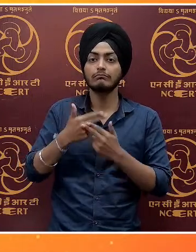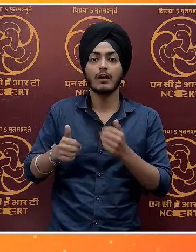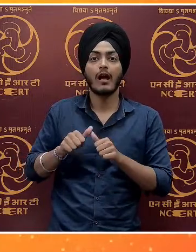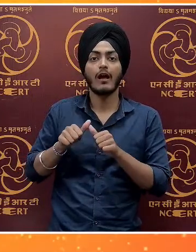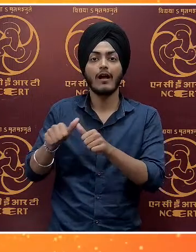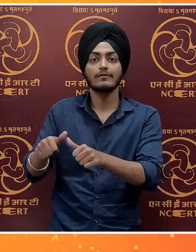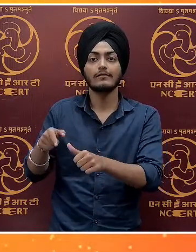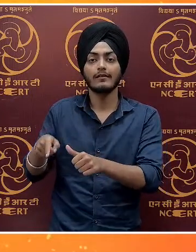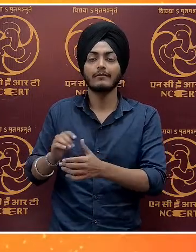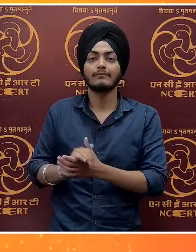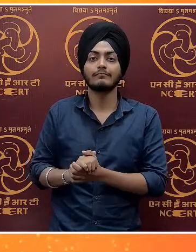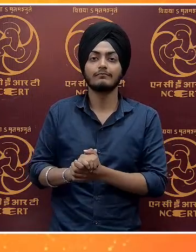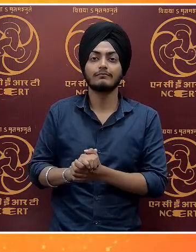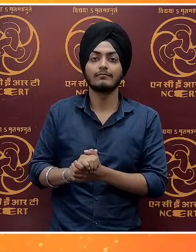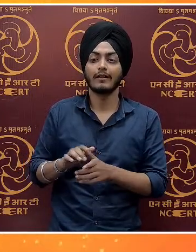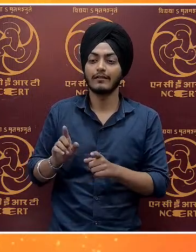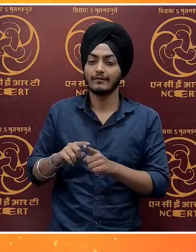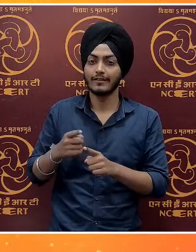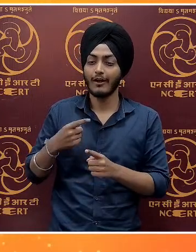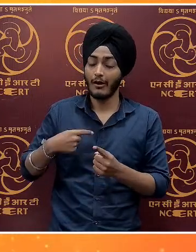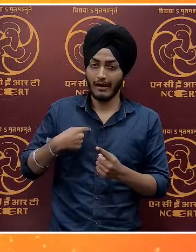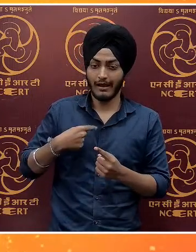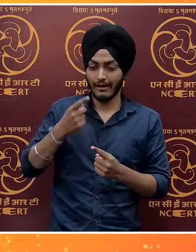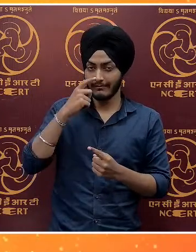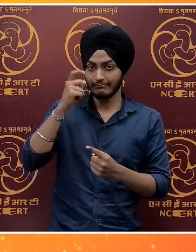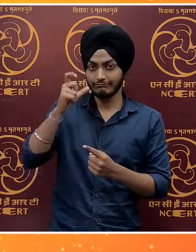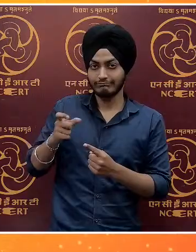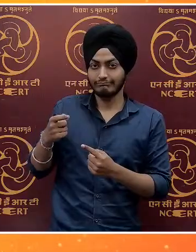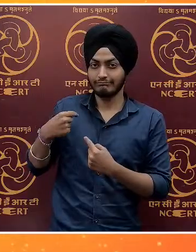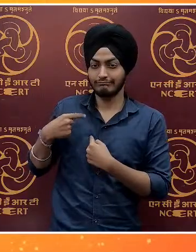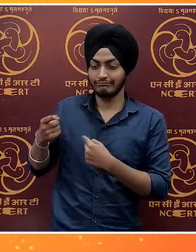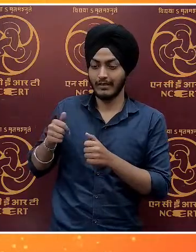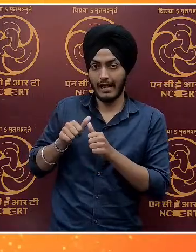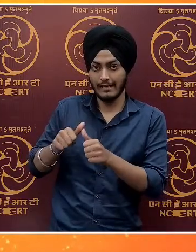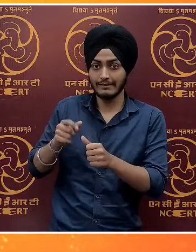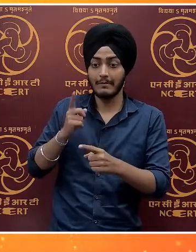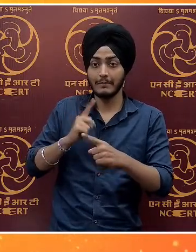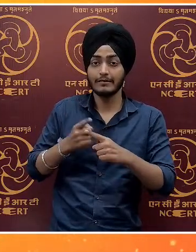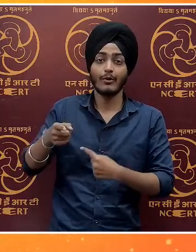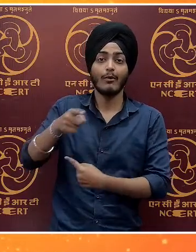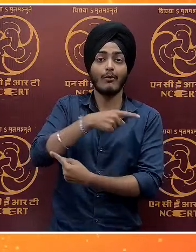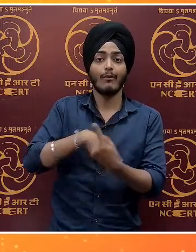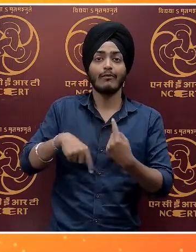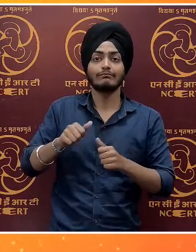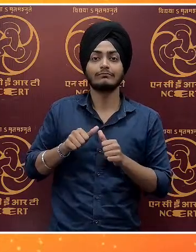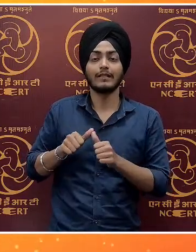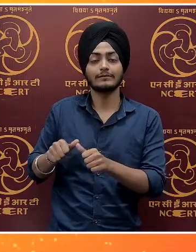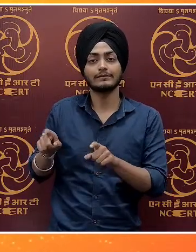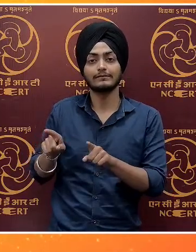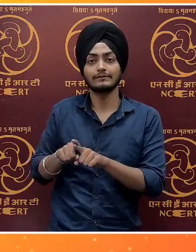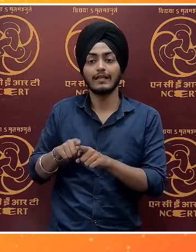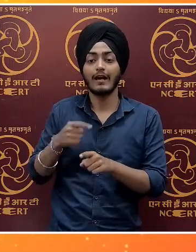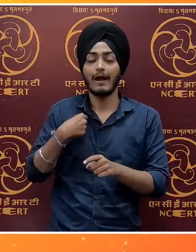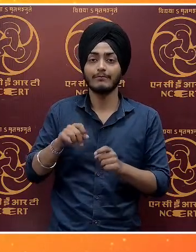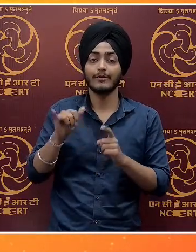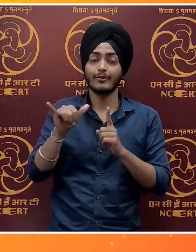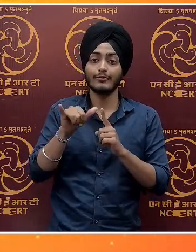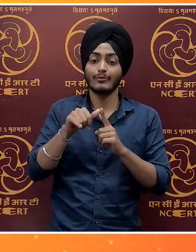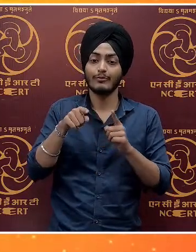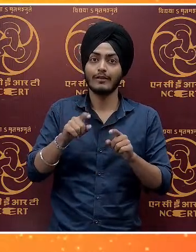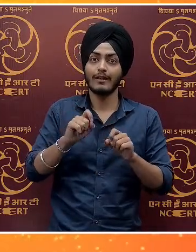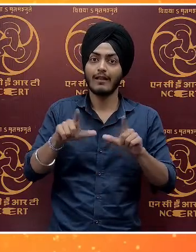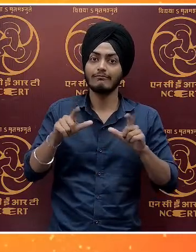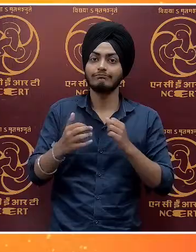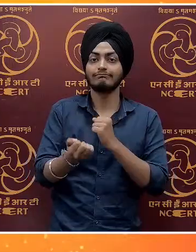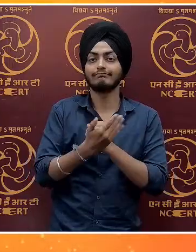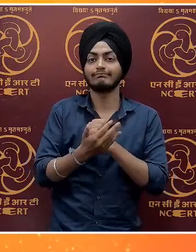sure, but it's not just me who's doing the thing. In fact, all our viewers, all our tiny dots who are watching us, please message us on our YouTube handle and